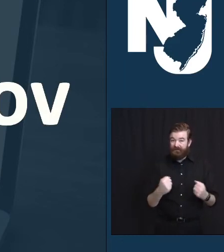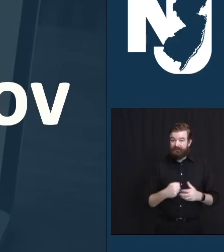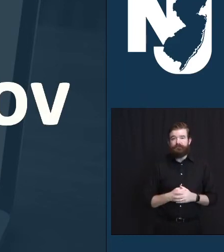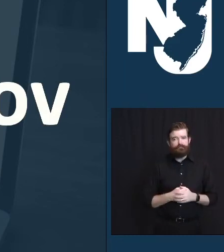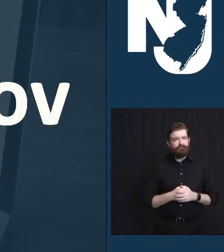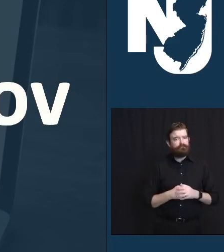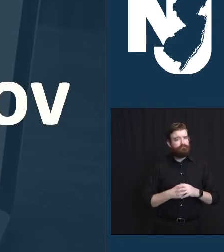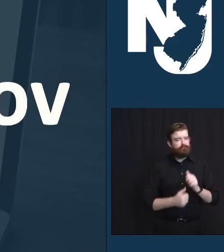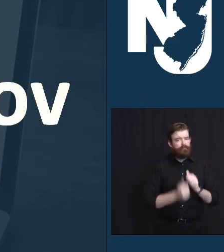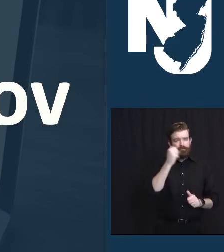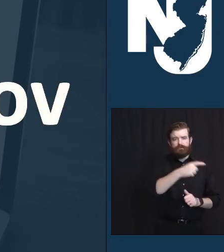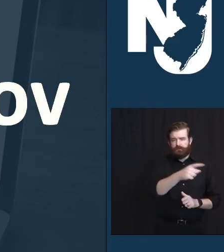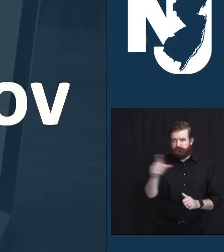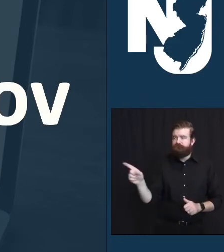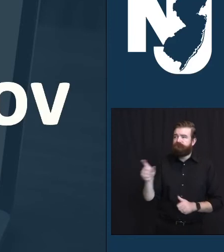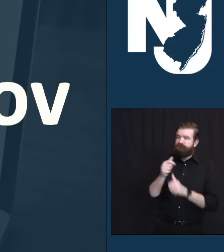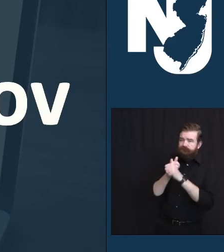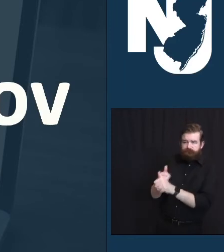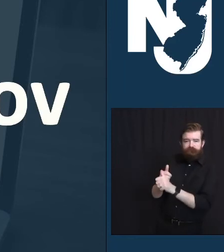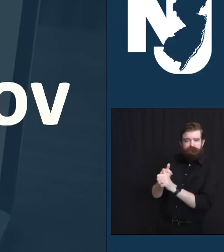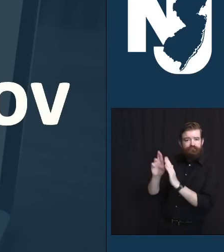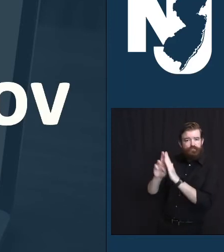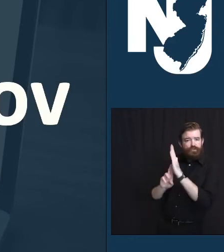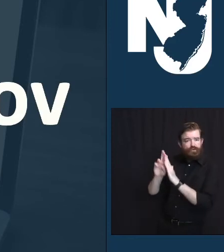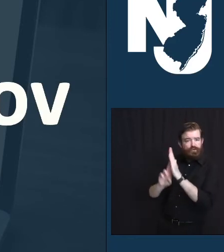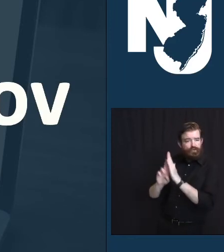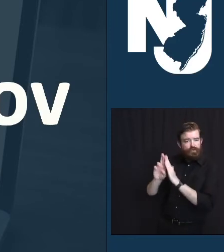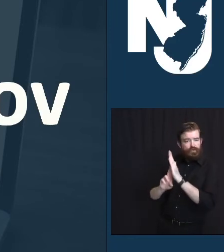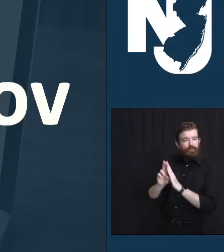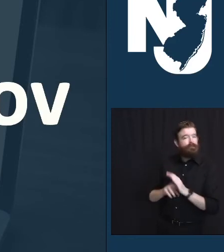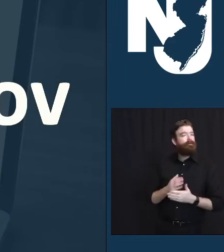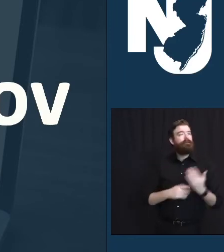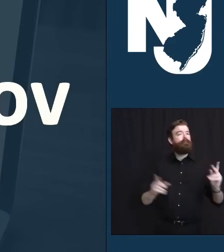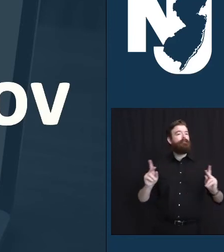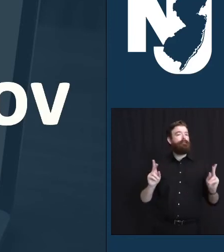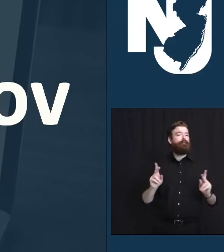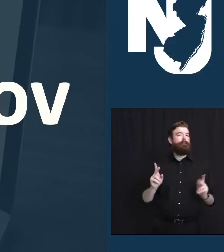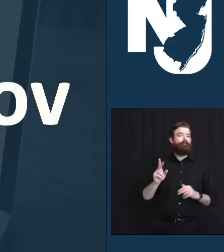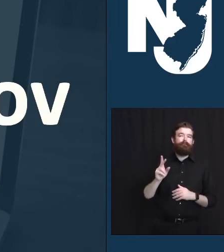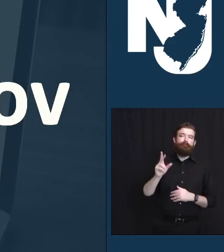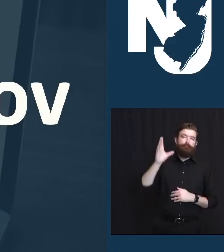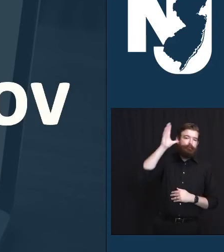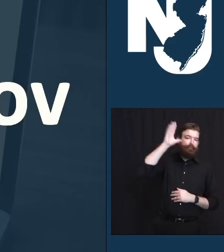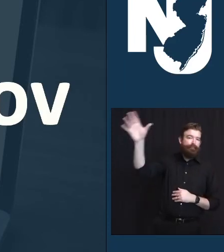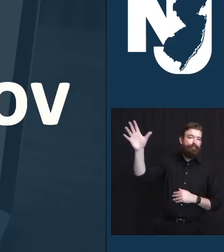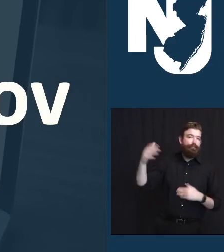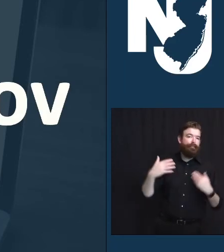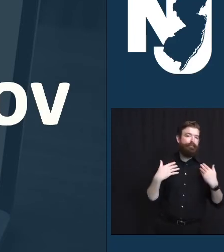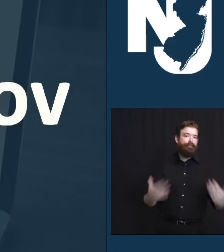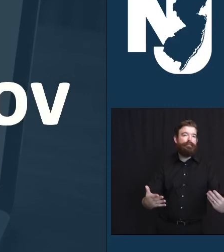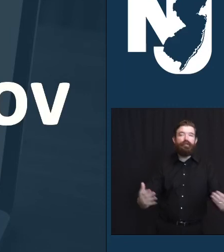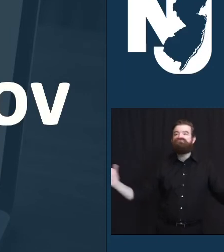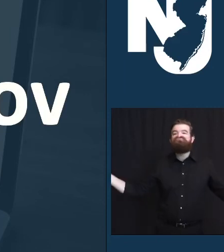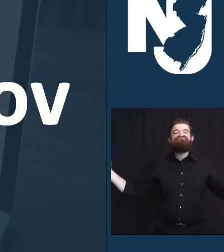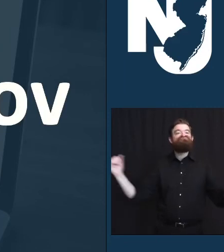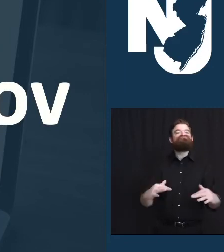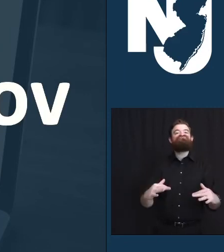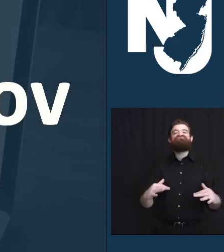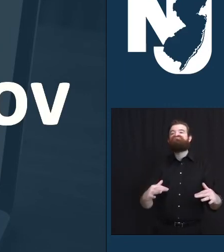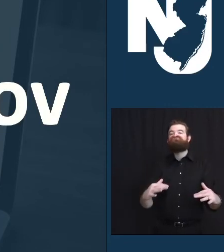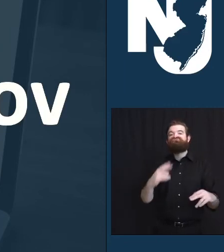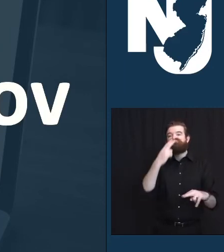thank you. But we also know that there were others who went on with business as usual, and this is not the year for that. This is the